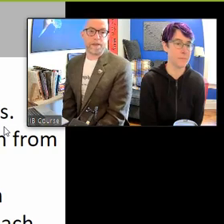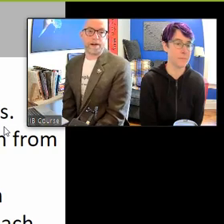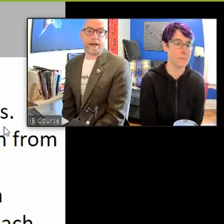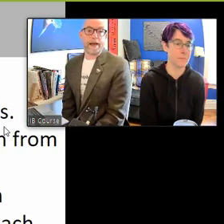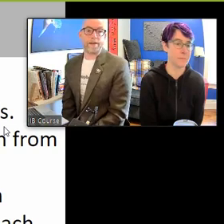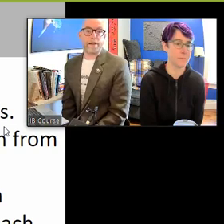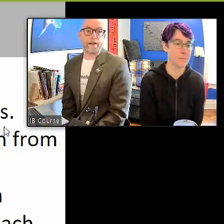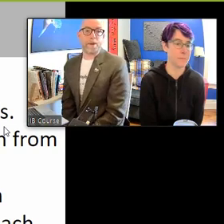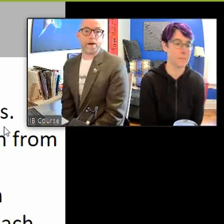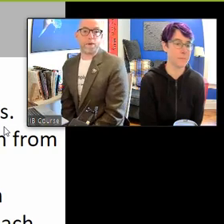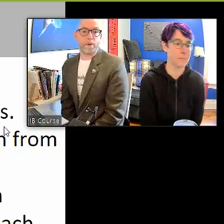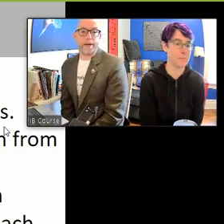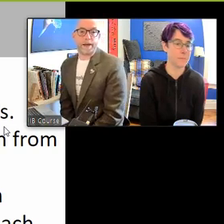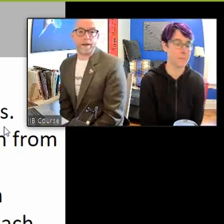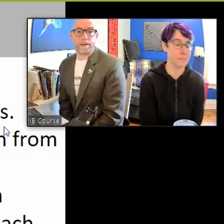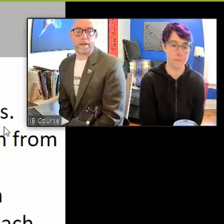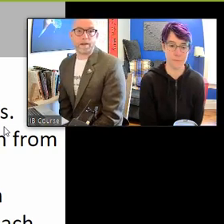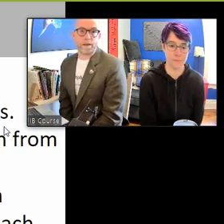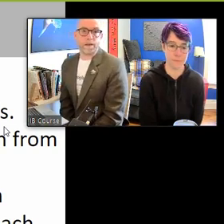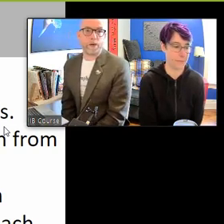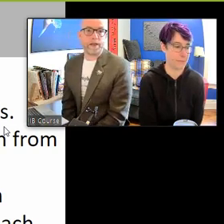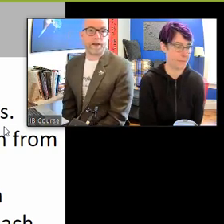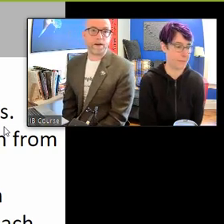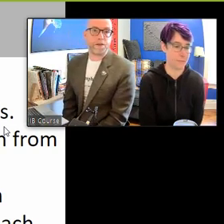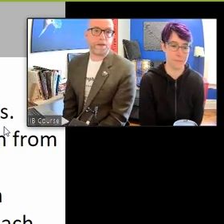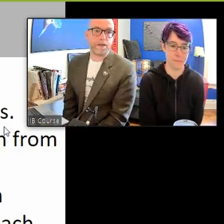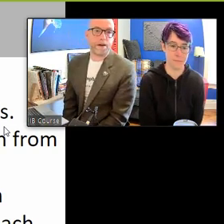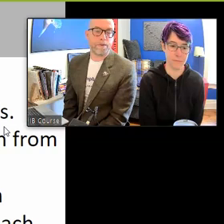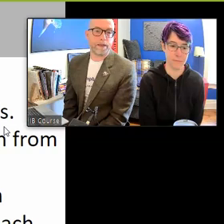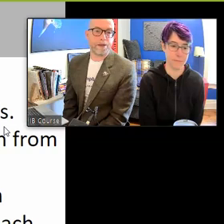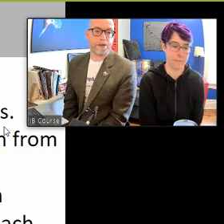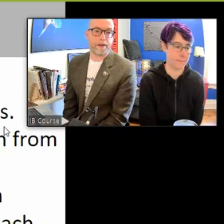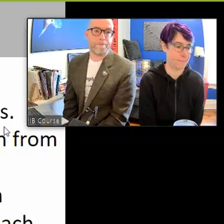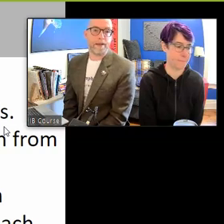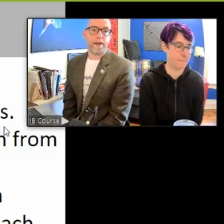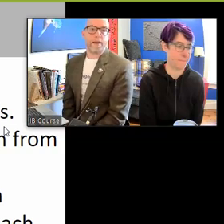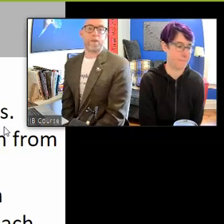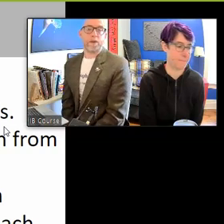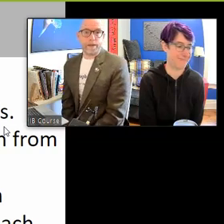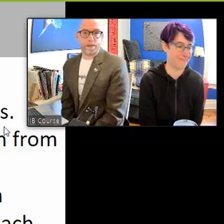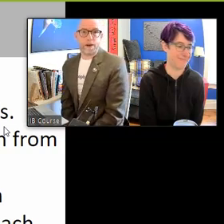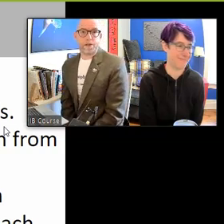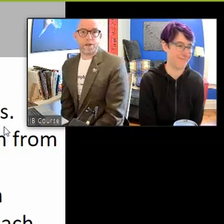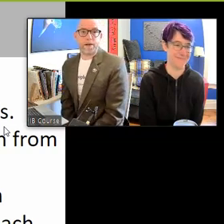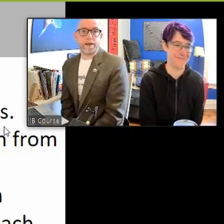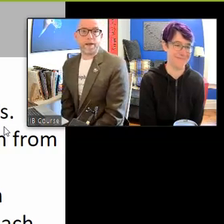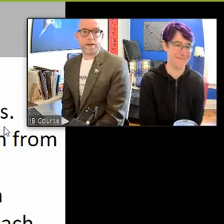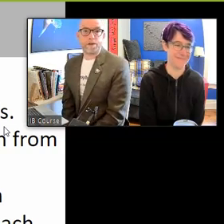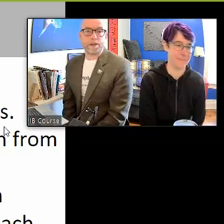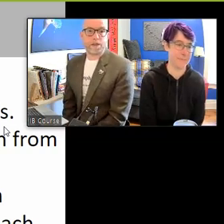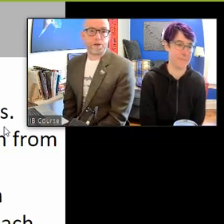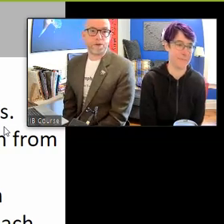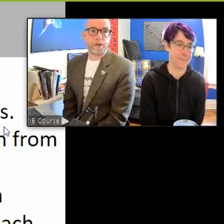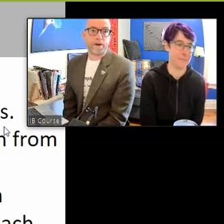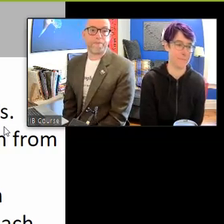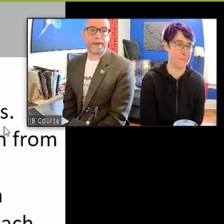you can see there, and in the bottom right-hand little squiggly cartoon of a relationship, the release of oxygen into